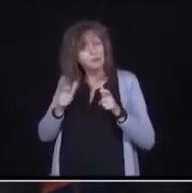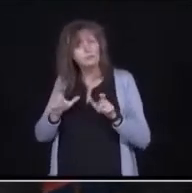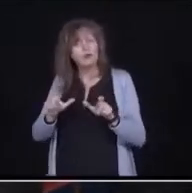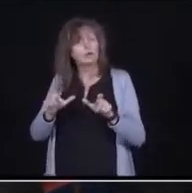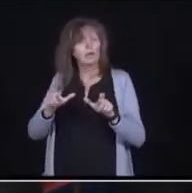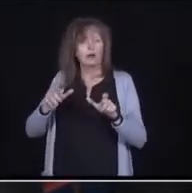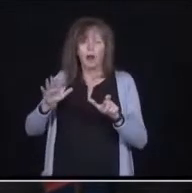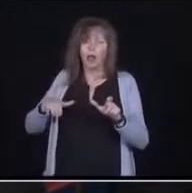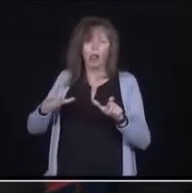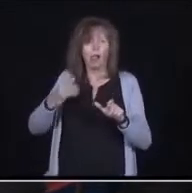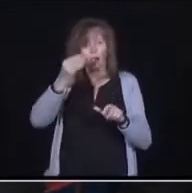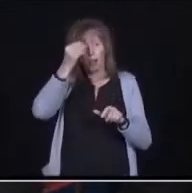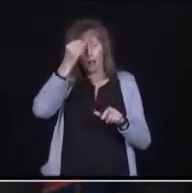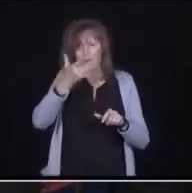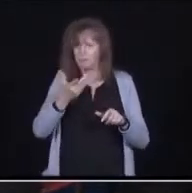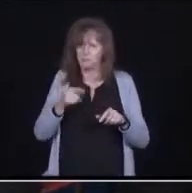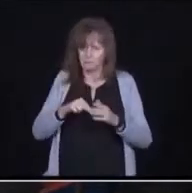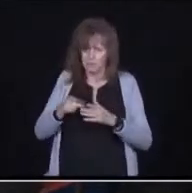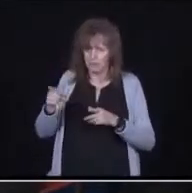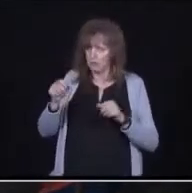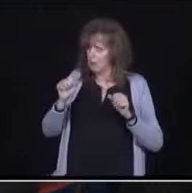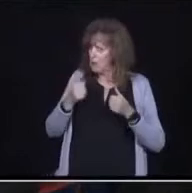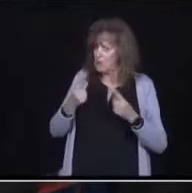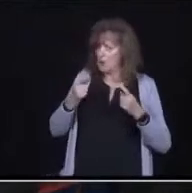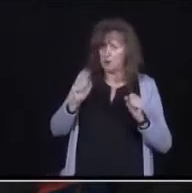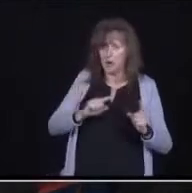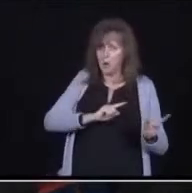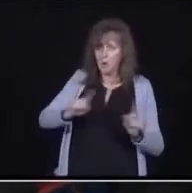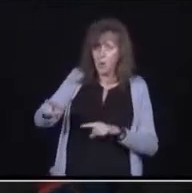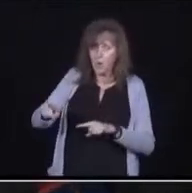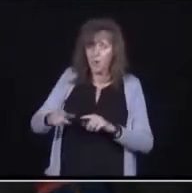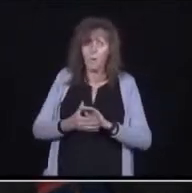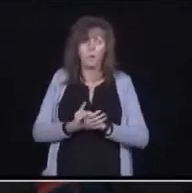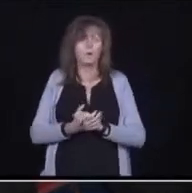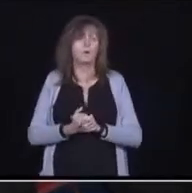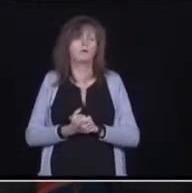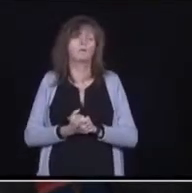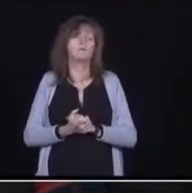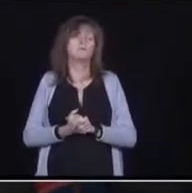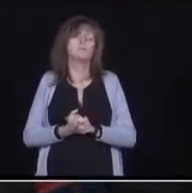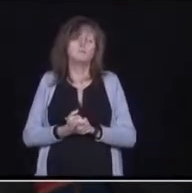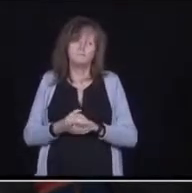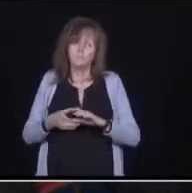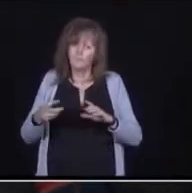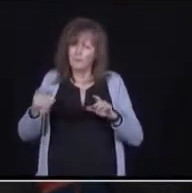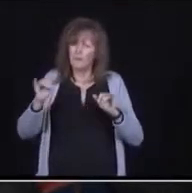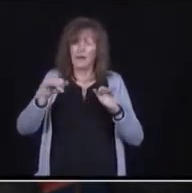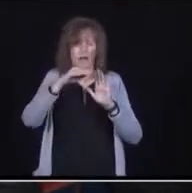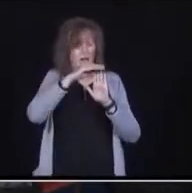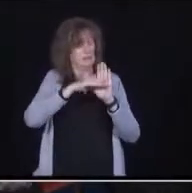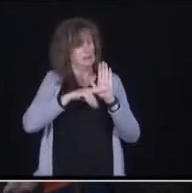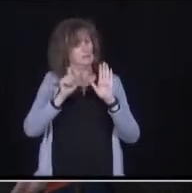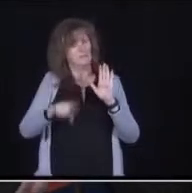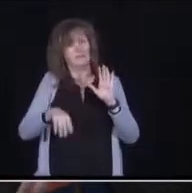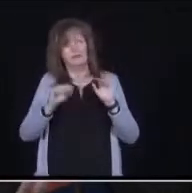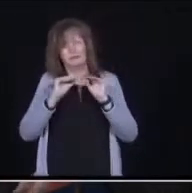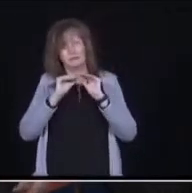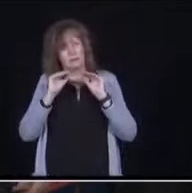go get tested. You know, again, making sure the message is clear. But the people that are even